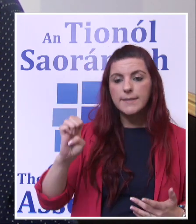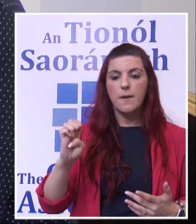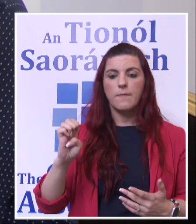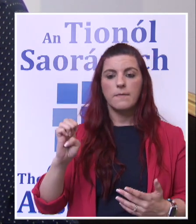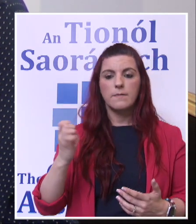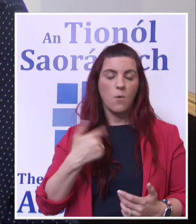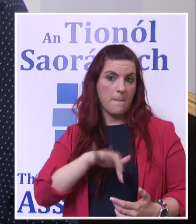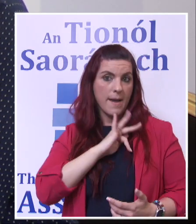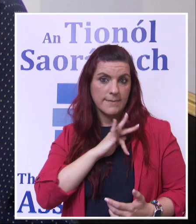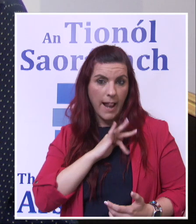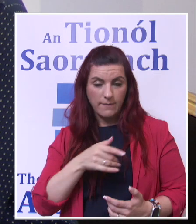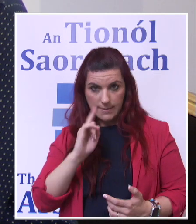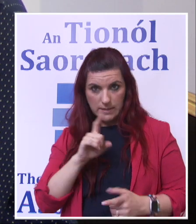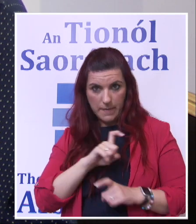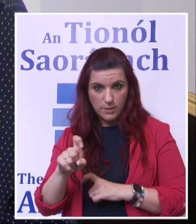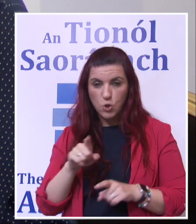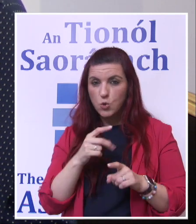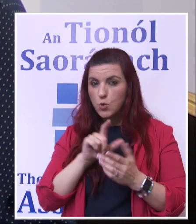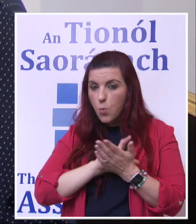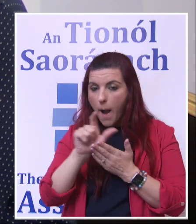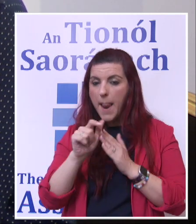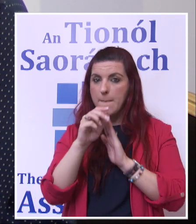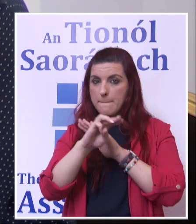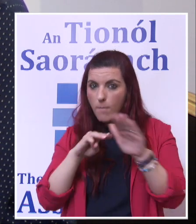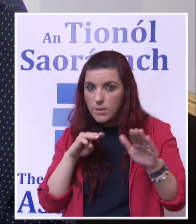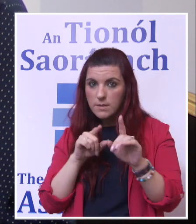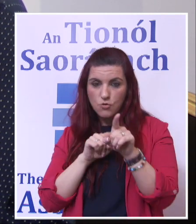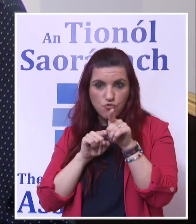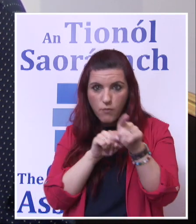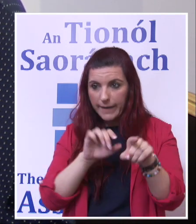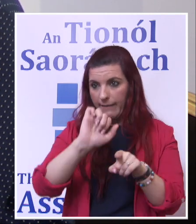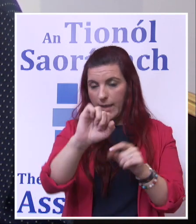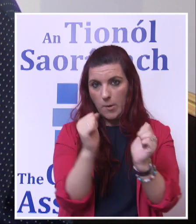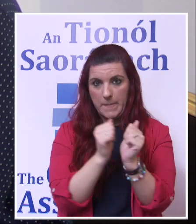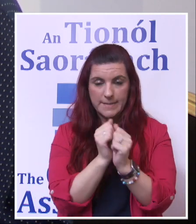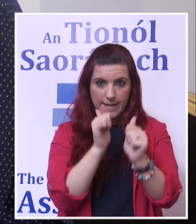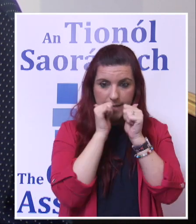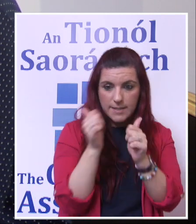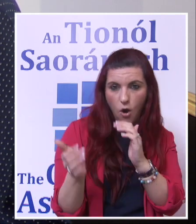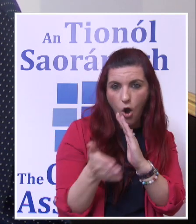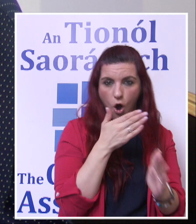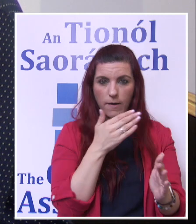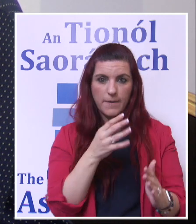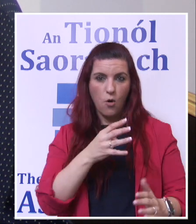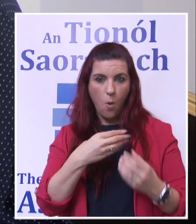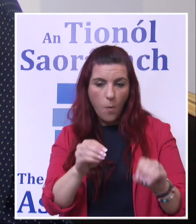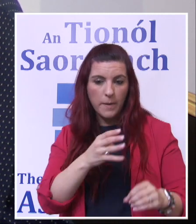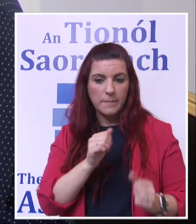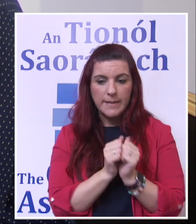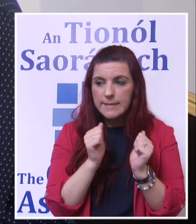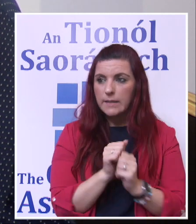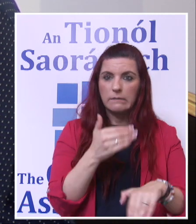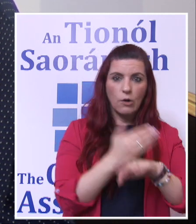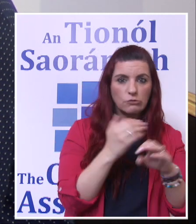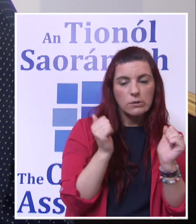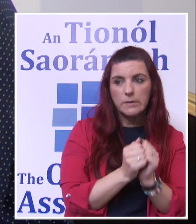12 months tracking Cork City Council, attending every full council meeting, strategic policy committee meeting, functional meeting,